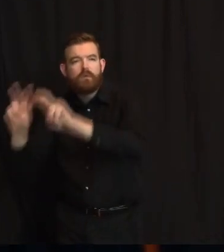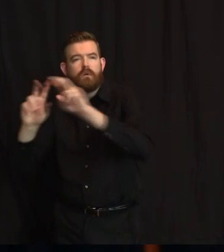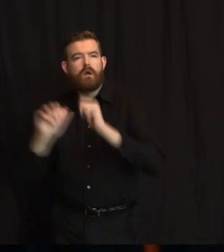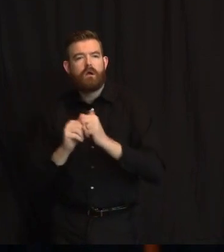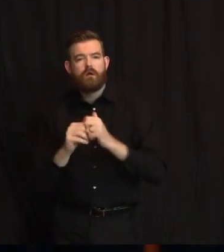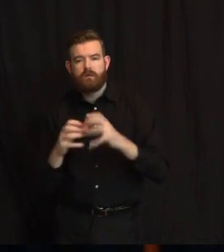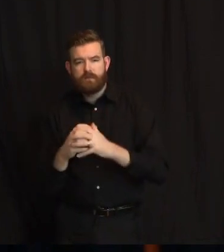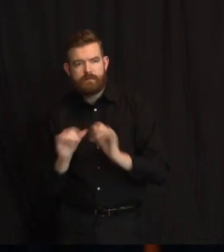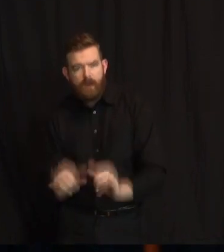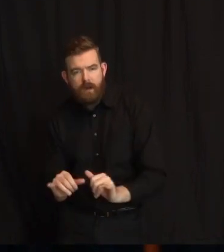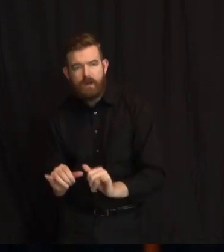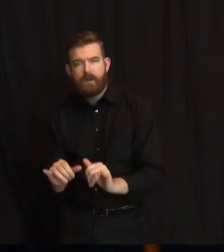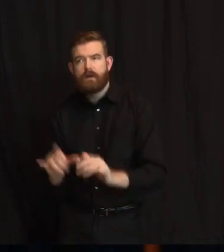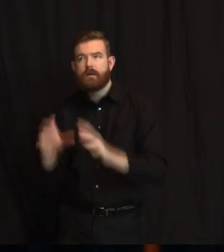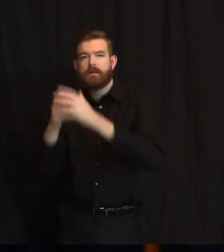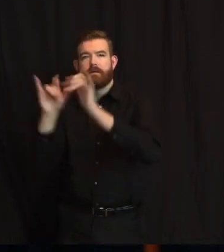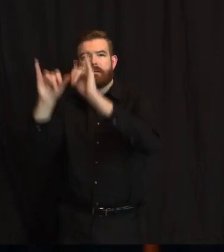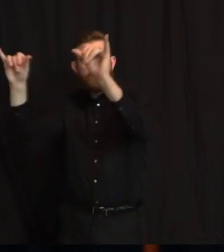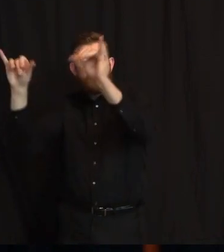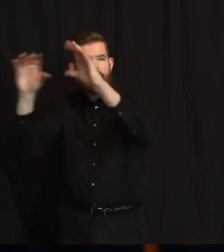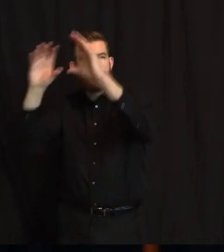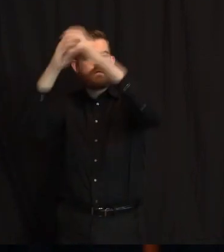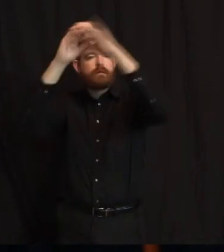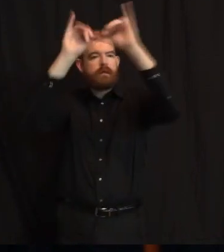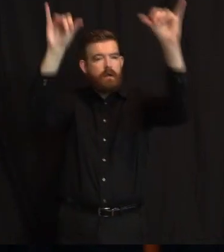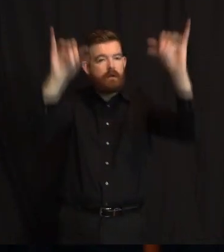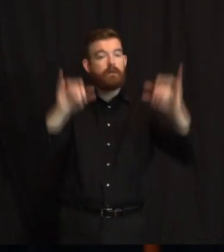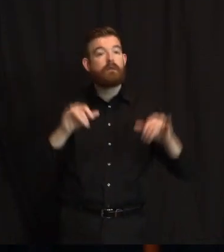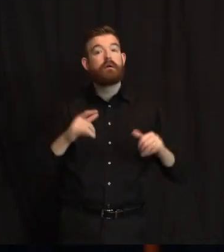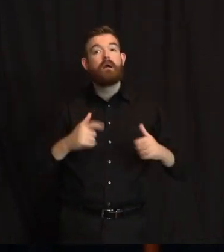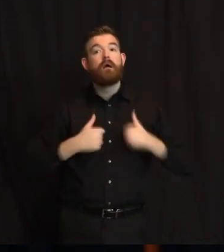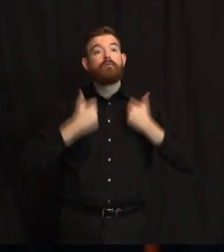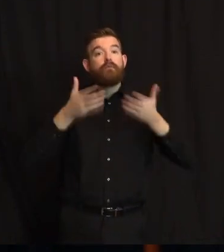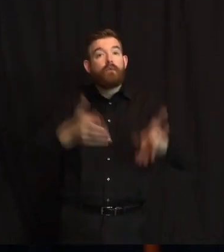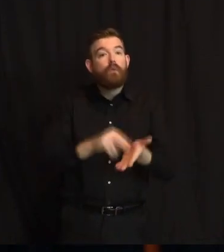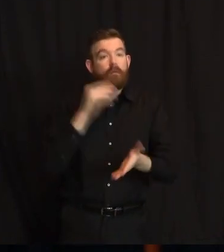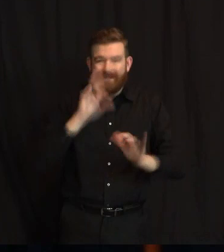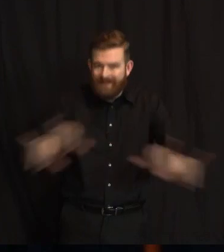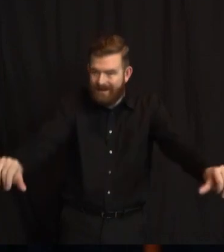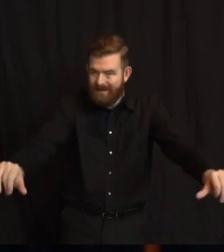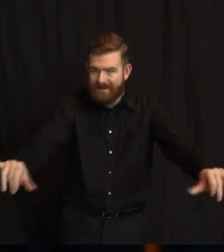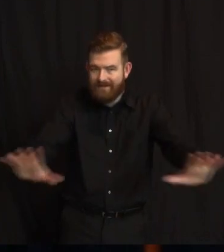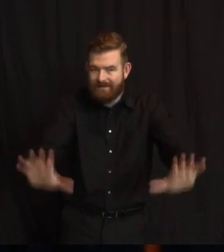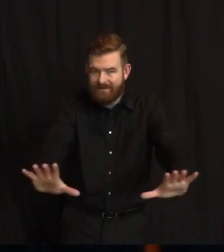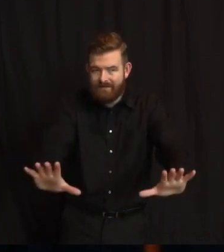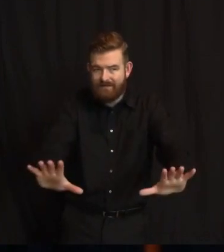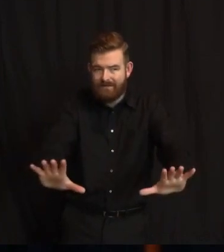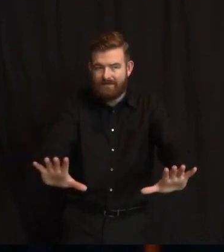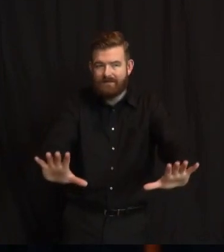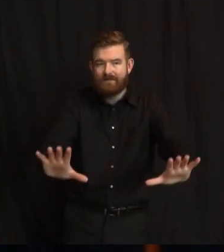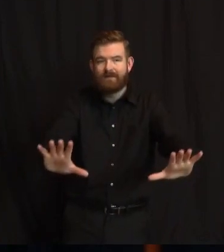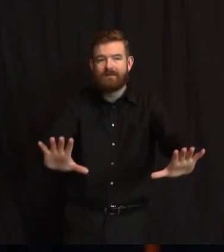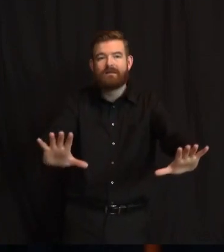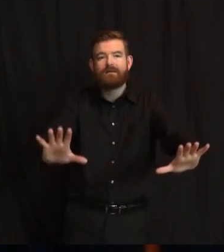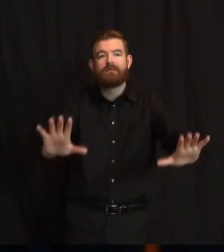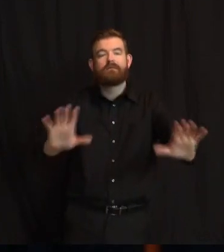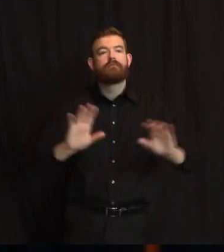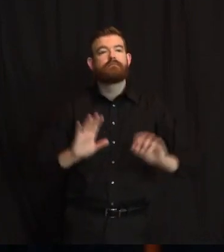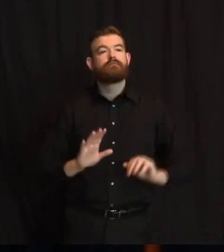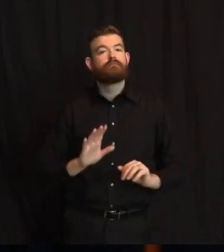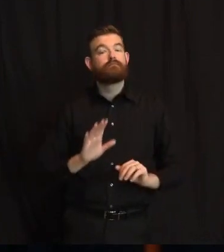would stay in place, cohort appropriately, and also cohort the employees. In other words, manage the movement of